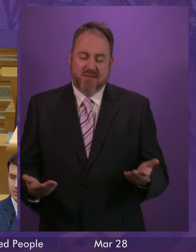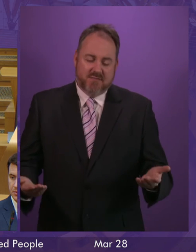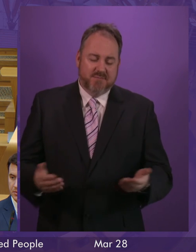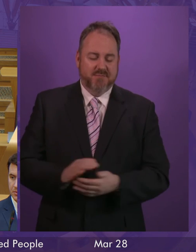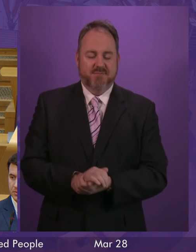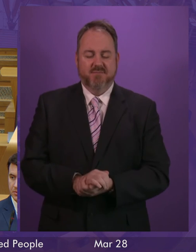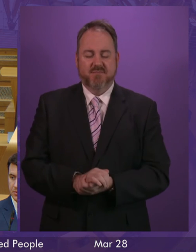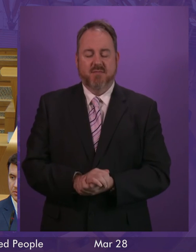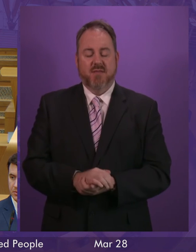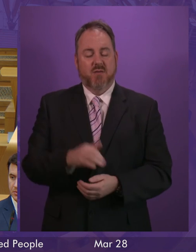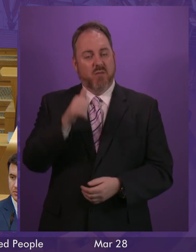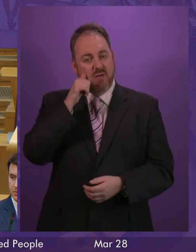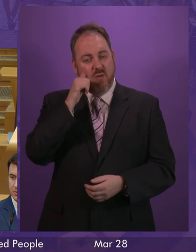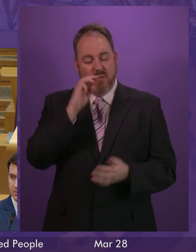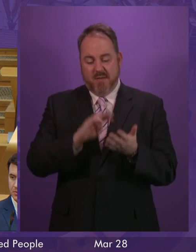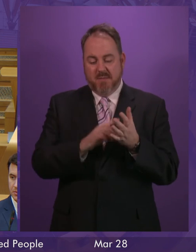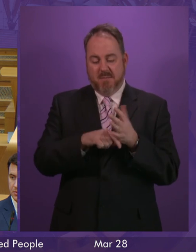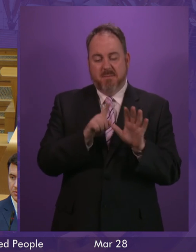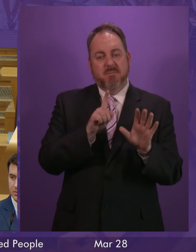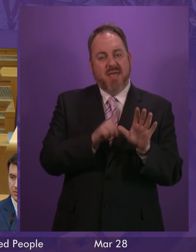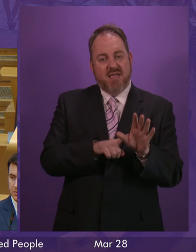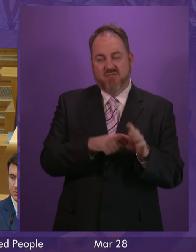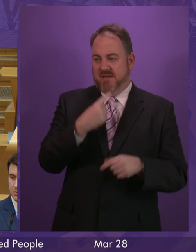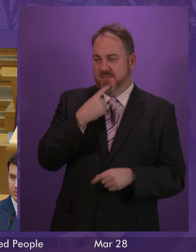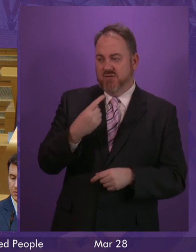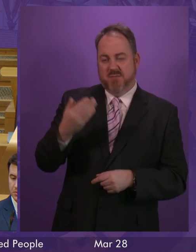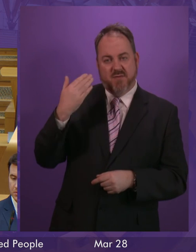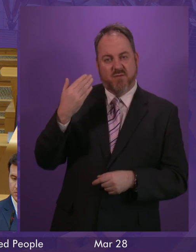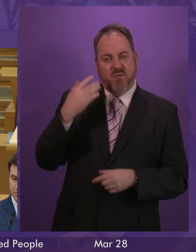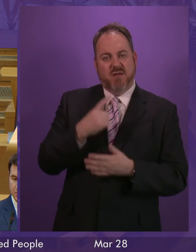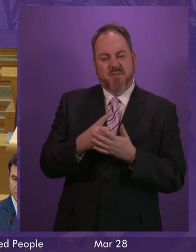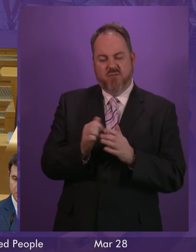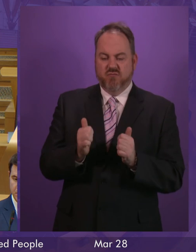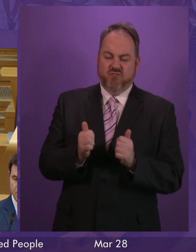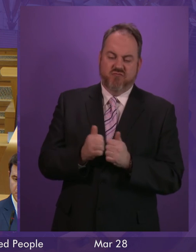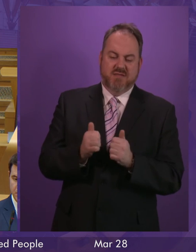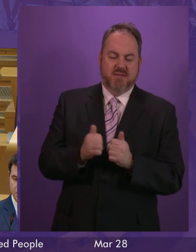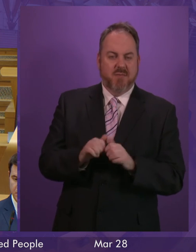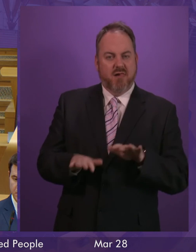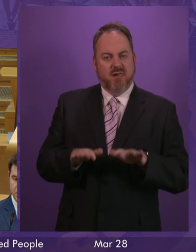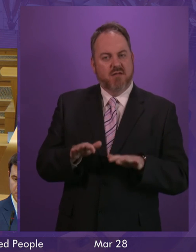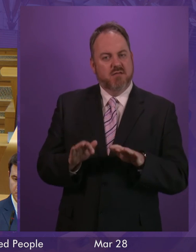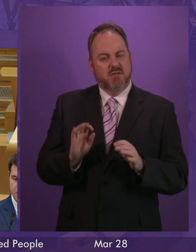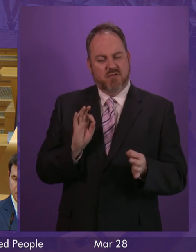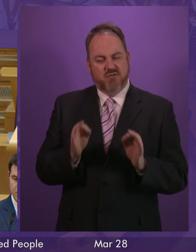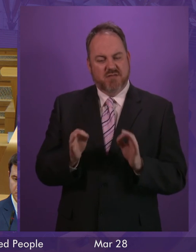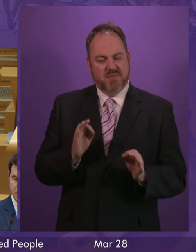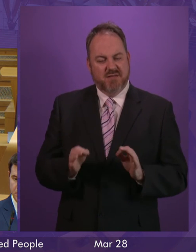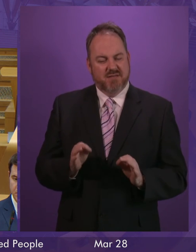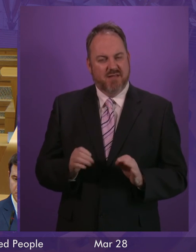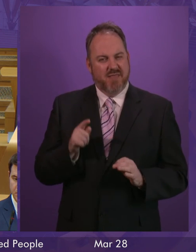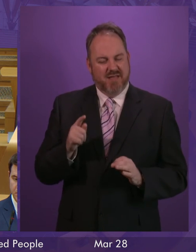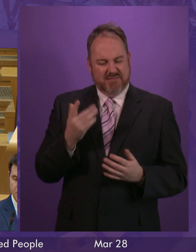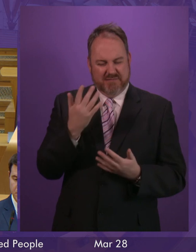that, I think Mary Fee touched on, albeit on a different context, about reasonable adjustments. It's a very oblique, opaque